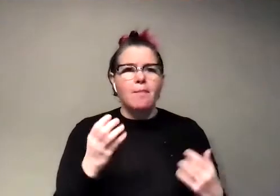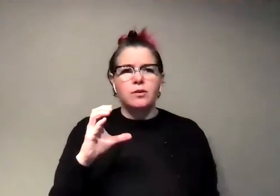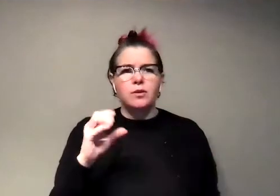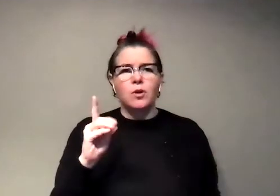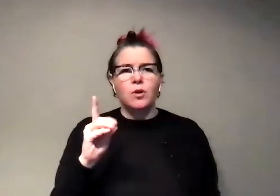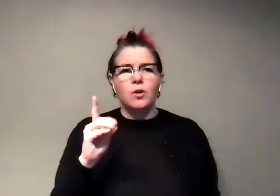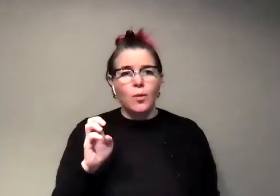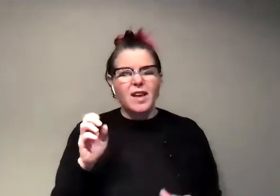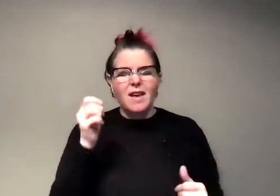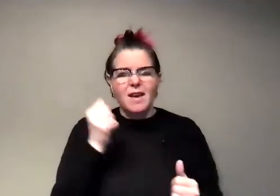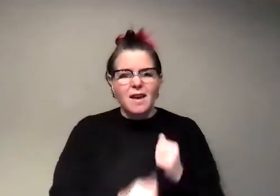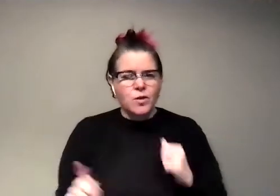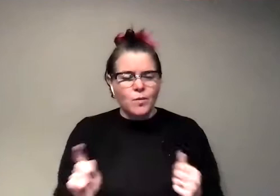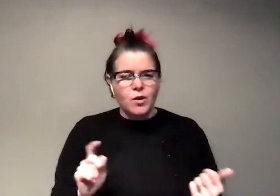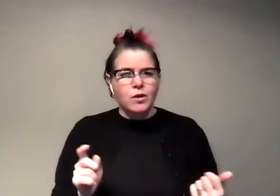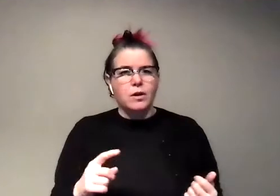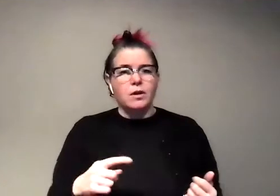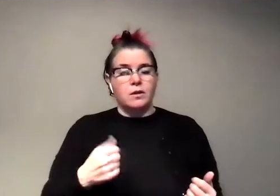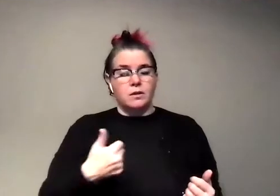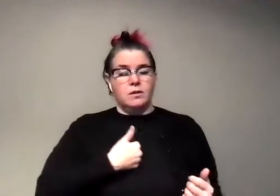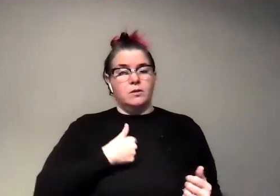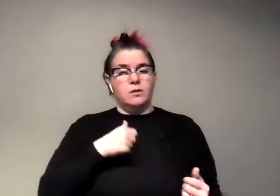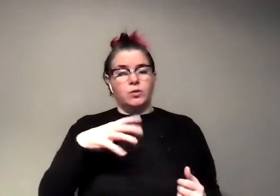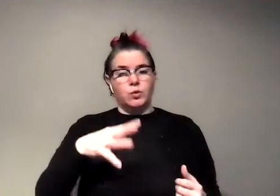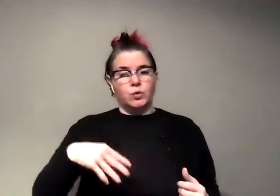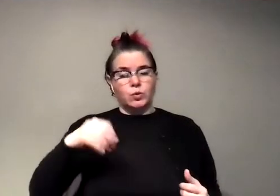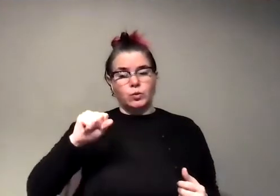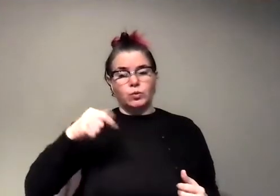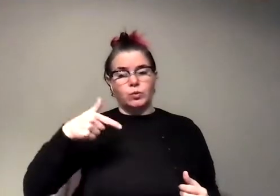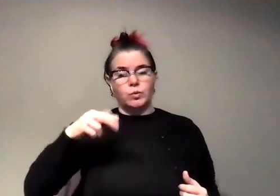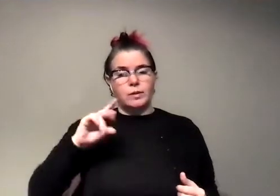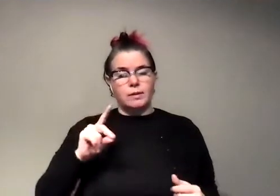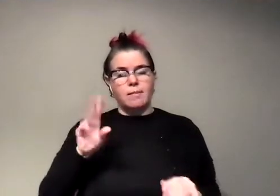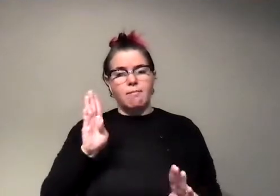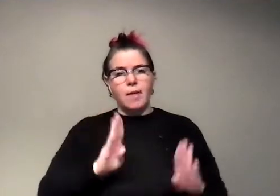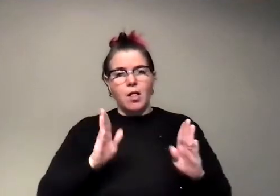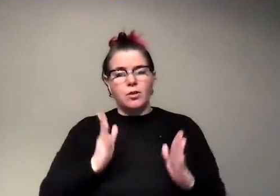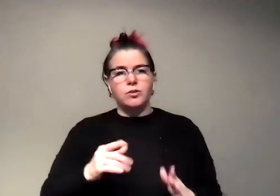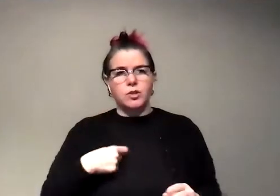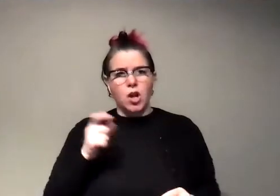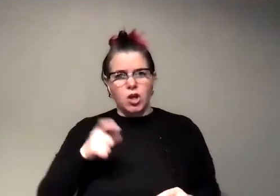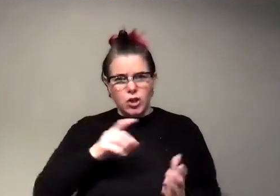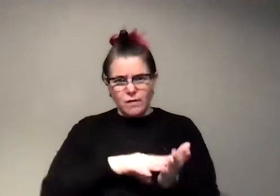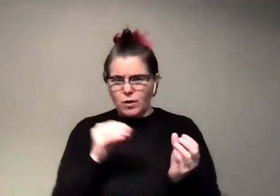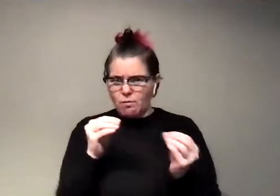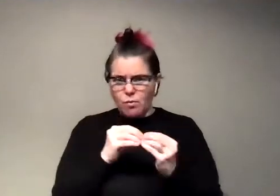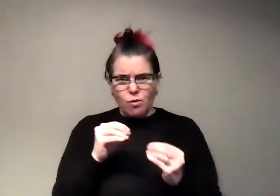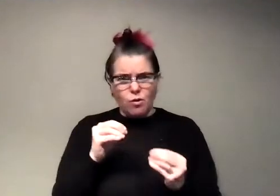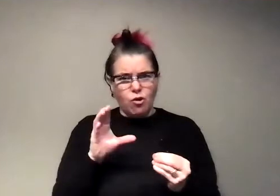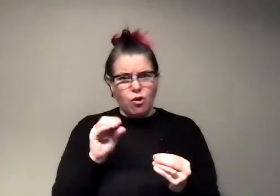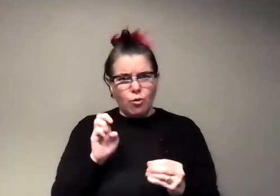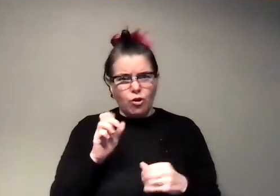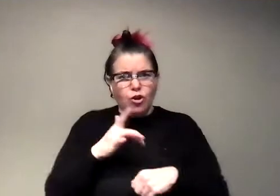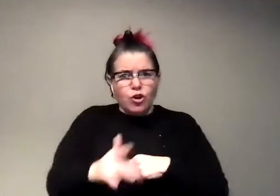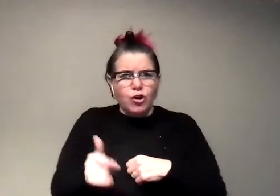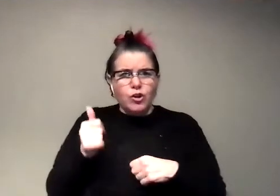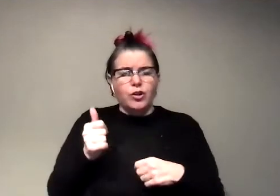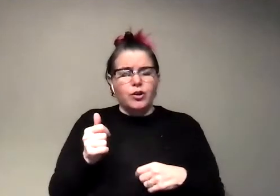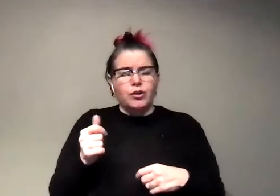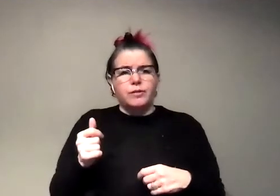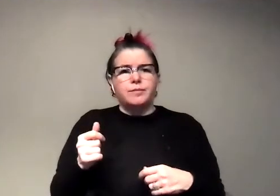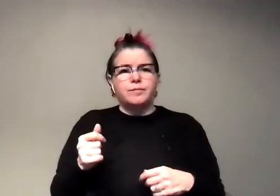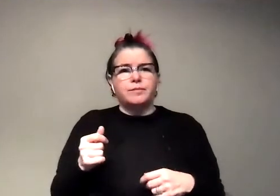everywhere. Like as a squid biologist, I should have learned more coding earlier than I did. And so when I ended up having to